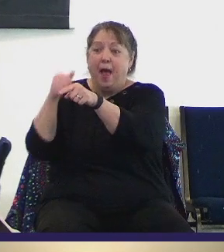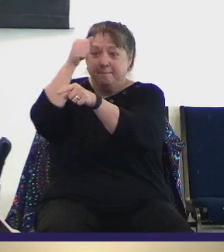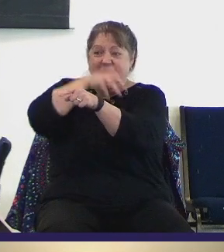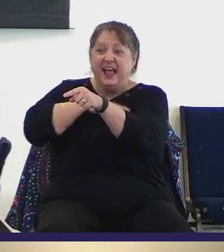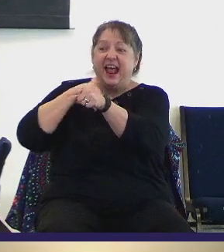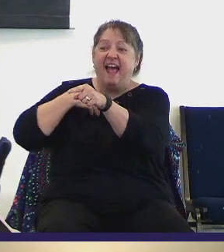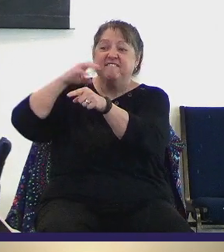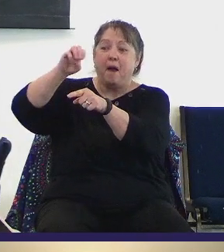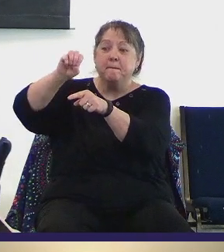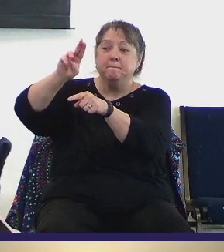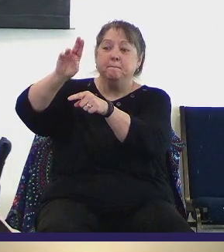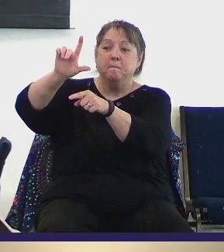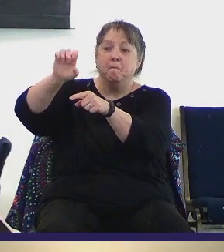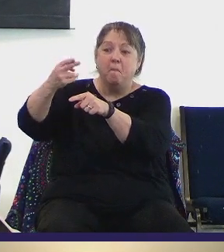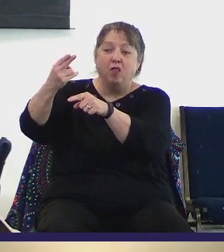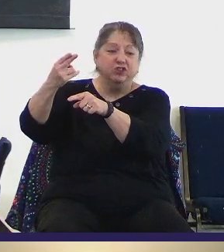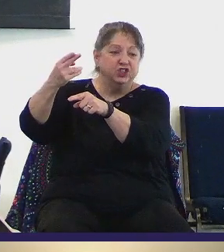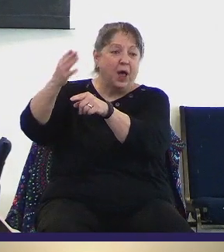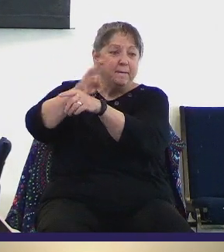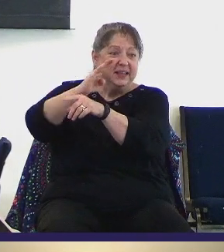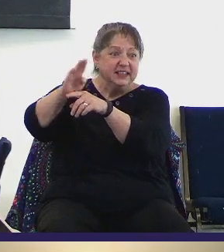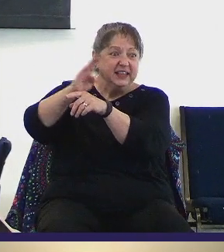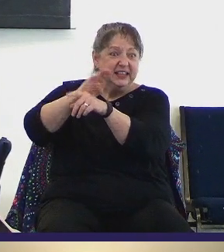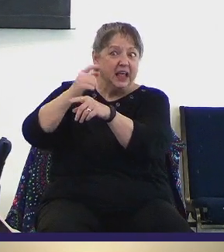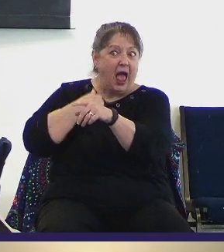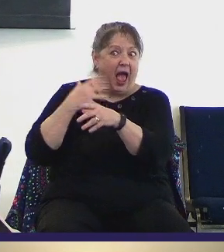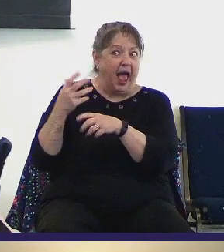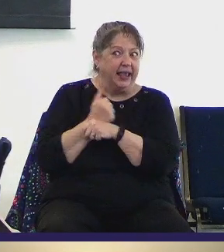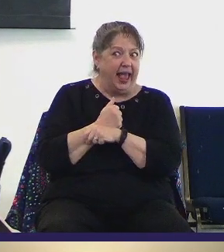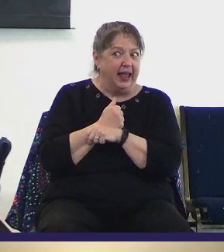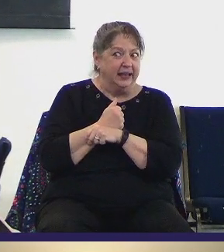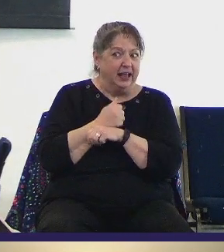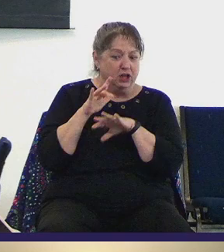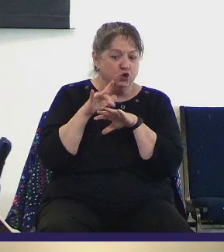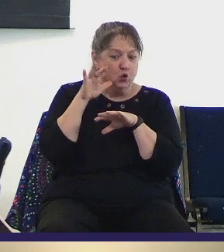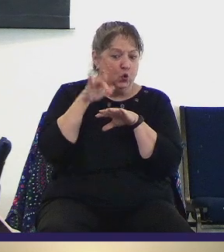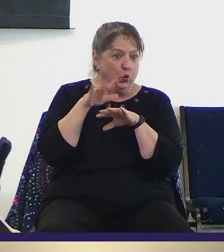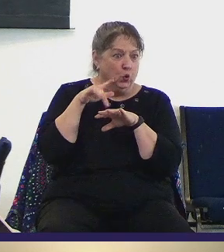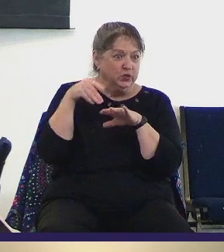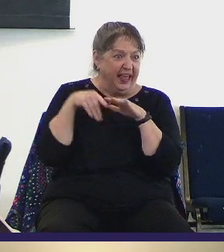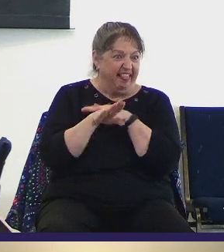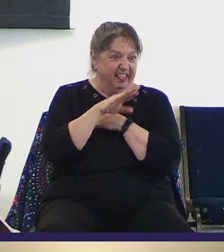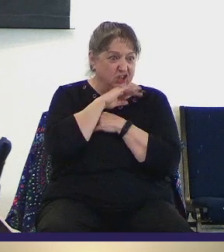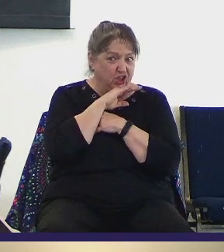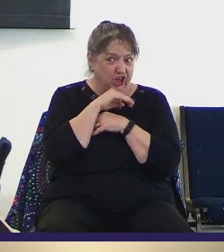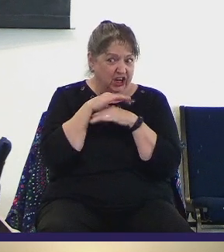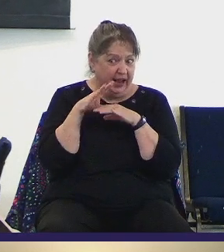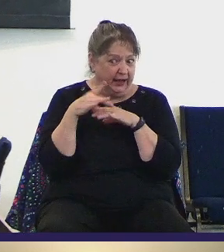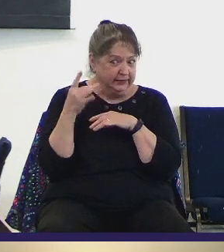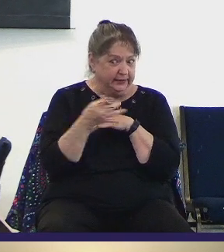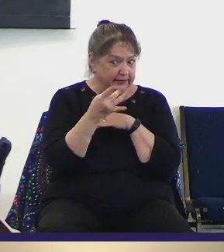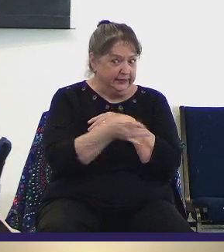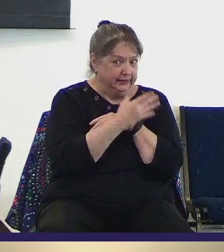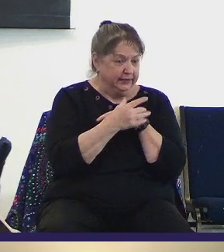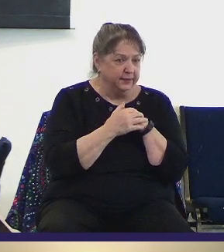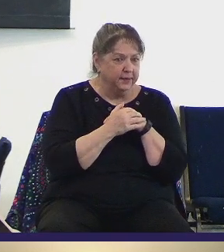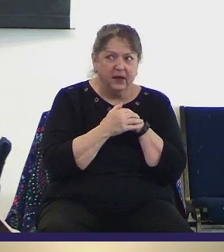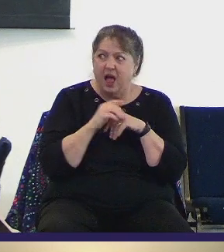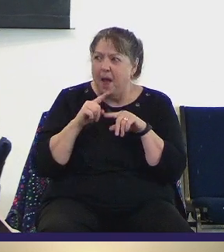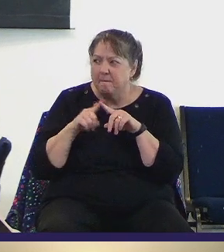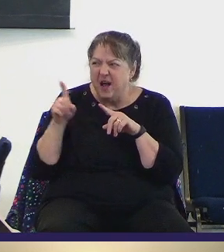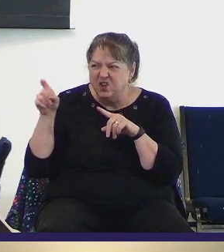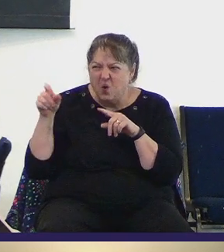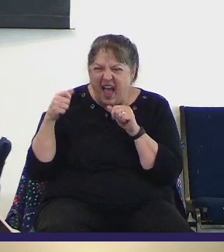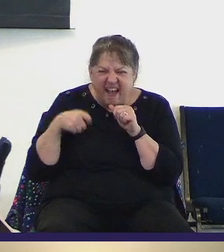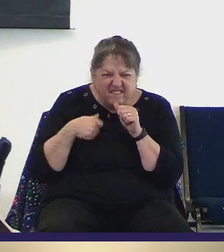then you make money quick and fast. But there's one catch. You have to follow